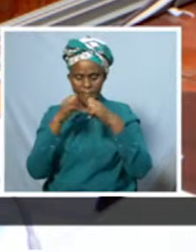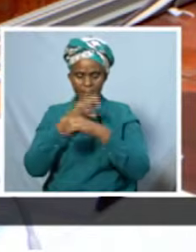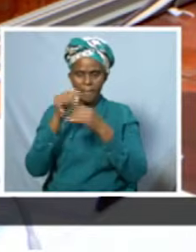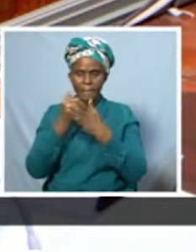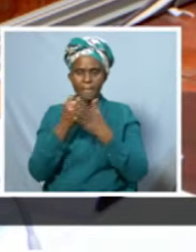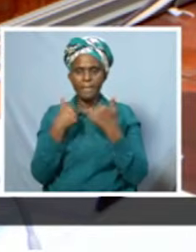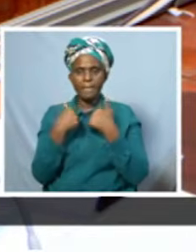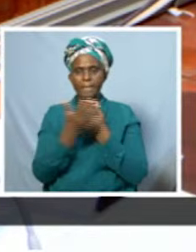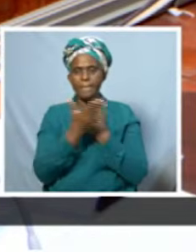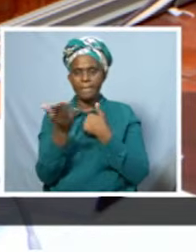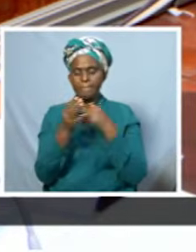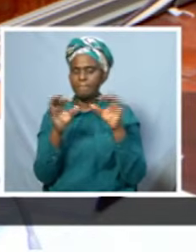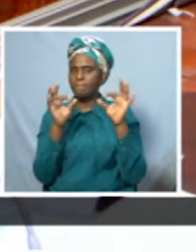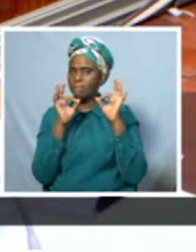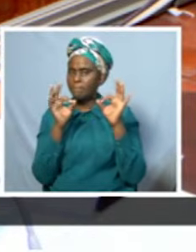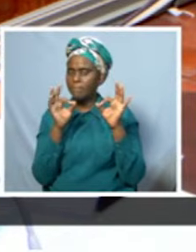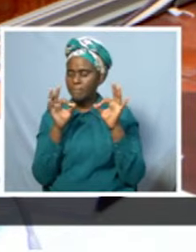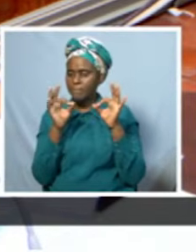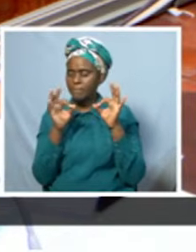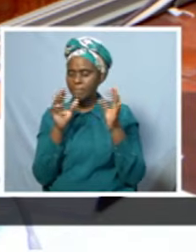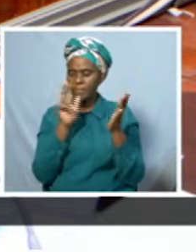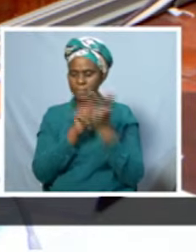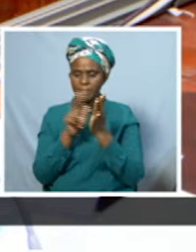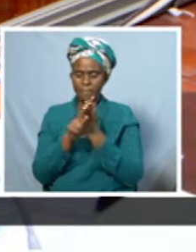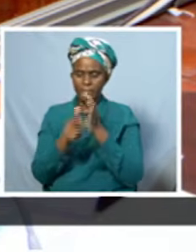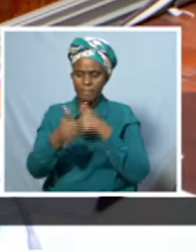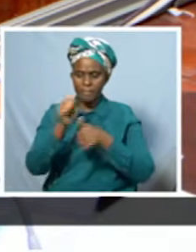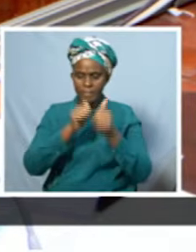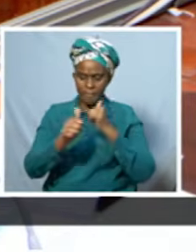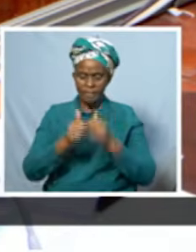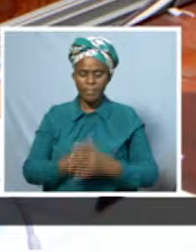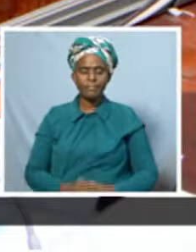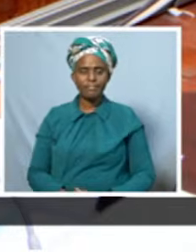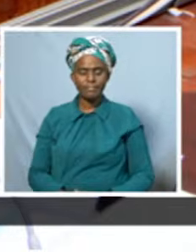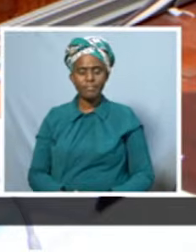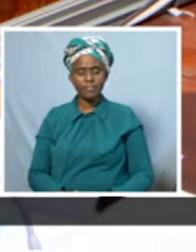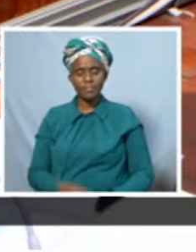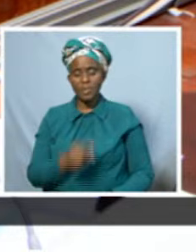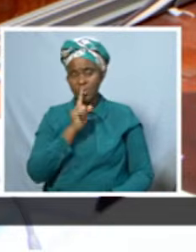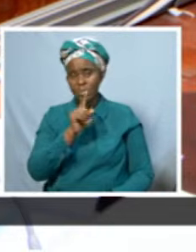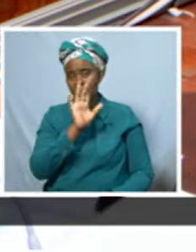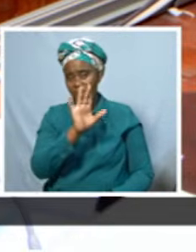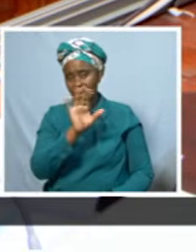them are perfectly approved by yourselves. Is that the